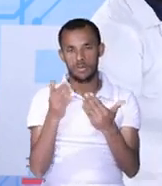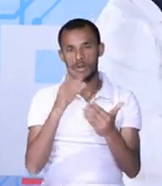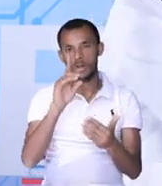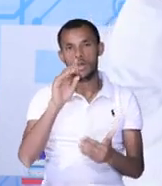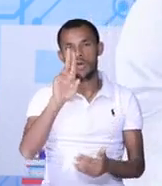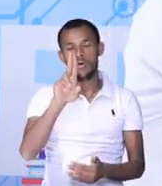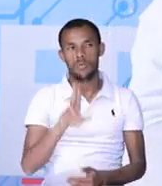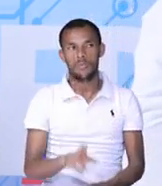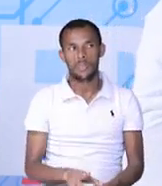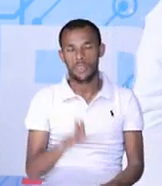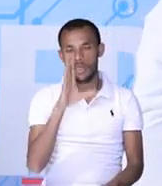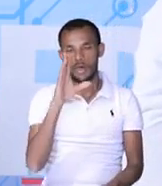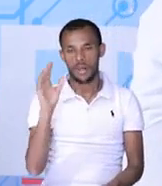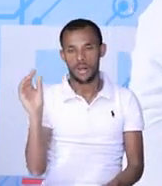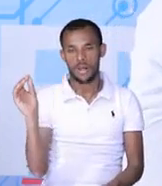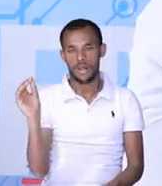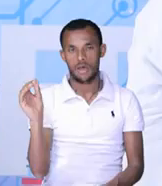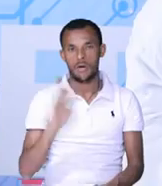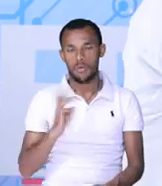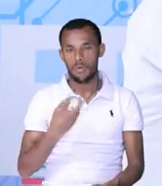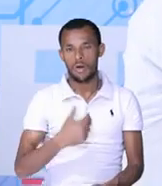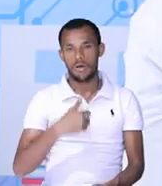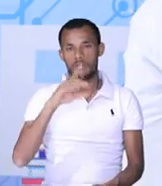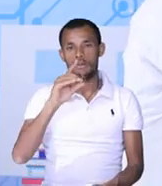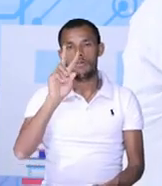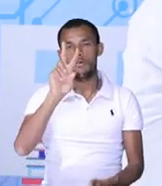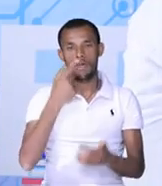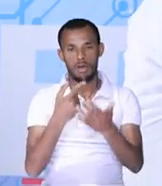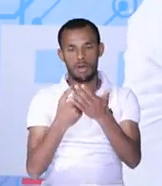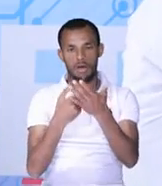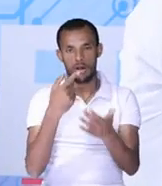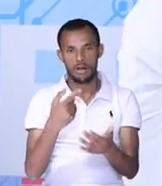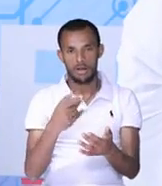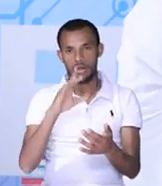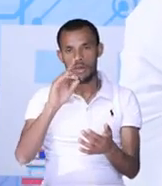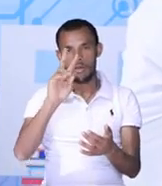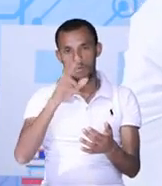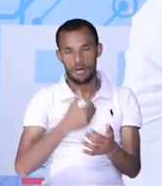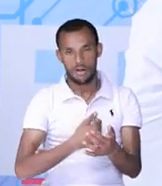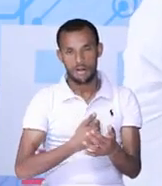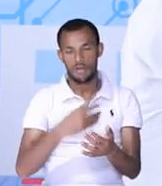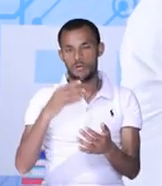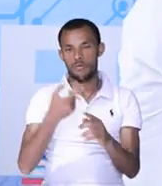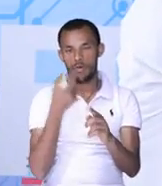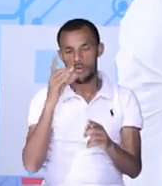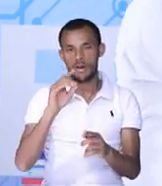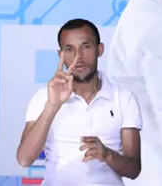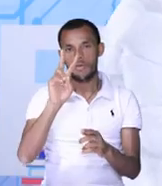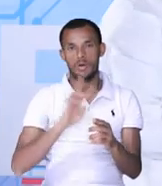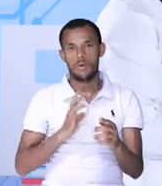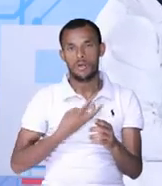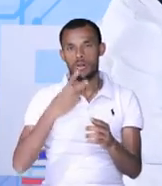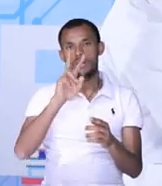du, and we have dv here. So dv here, from dv, we need v also